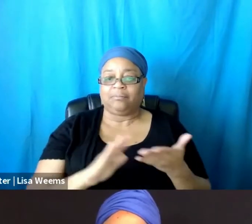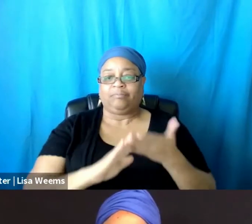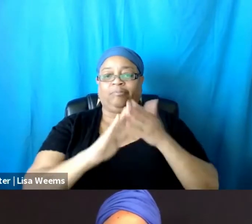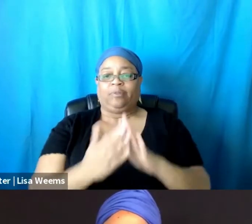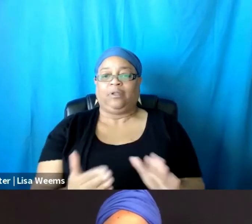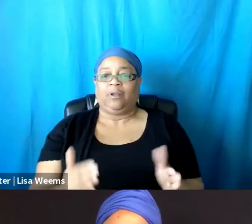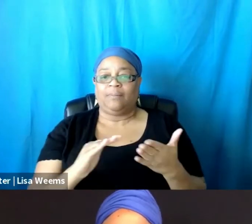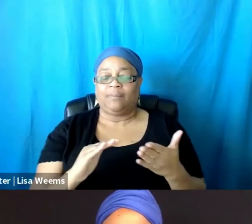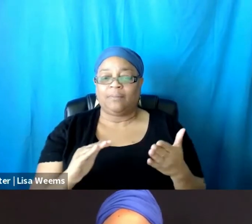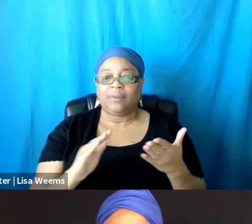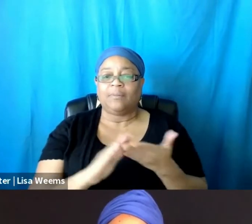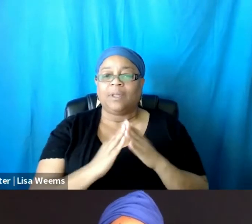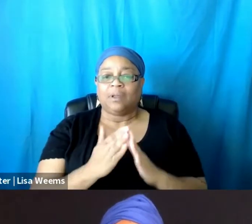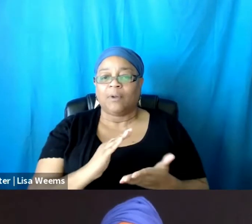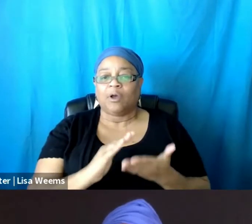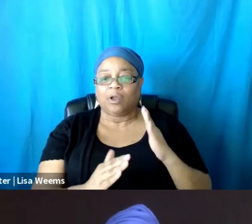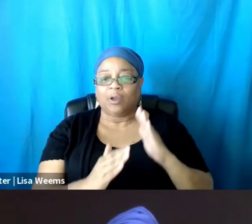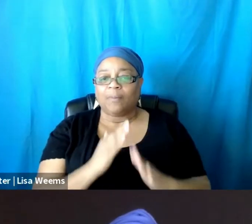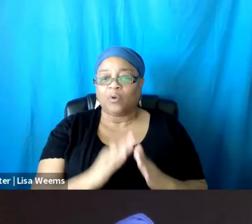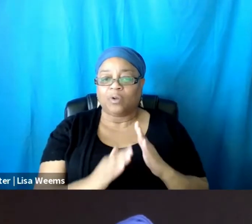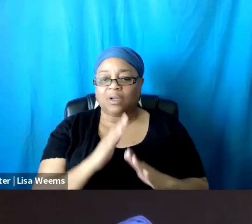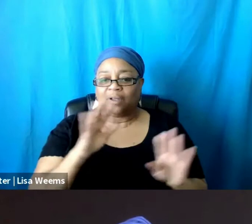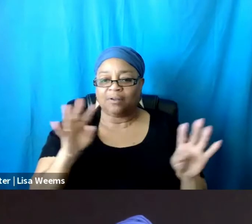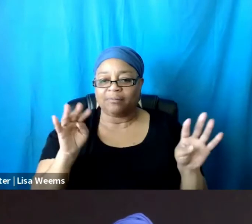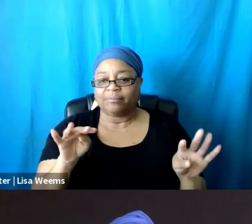strategy. Thank you for your time.